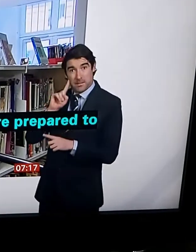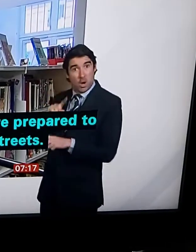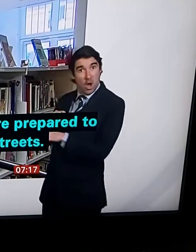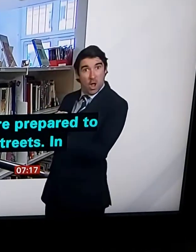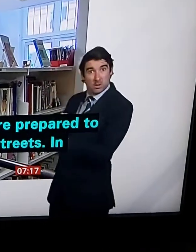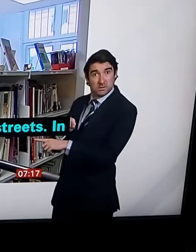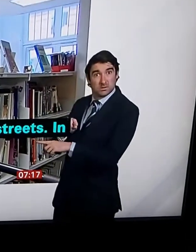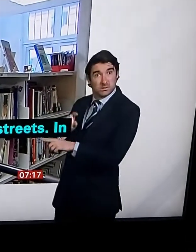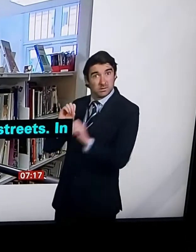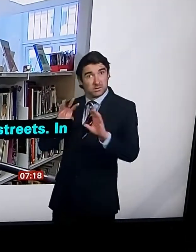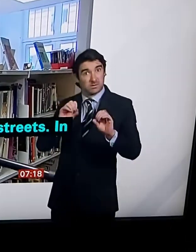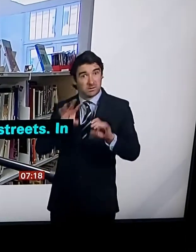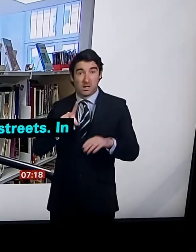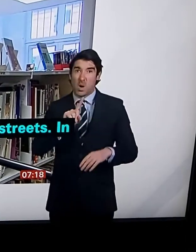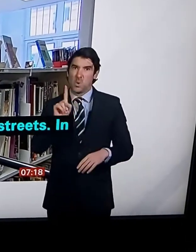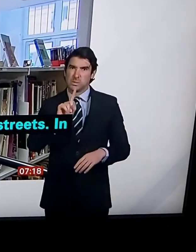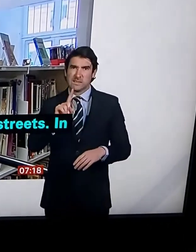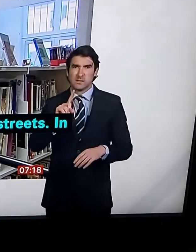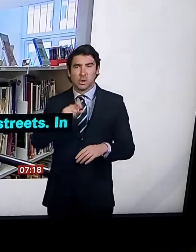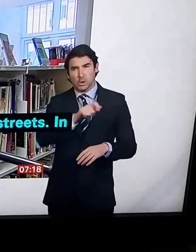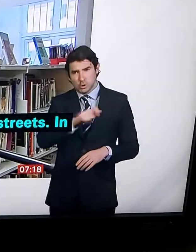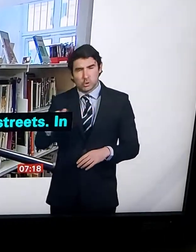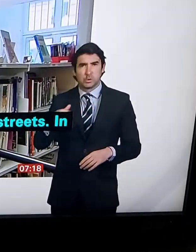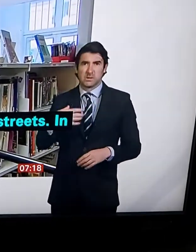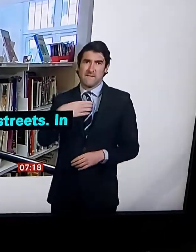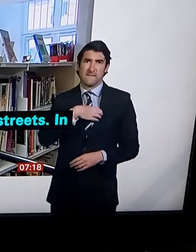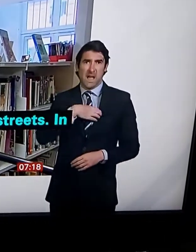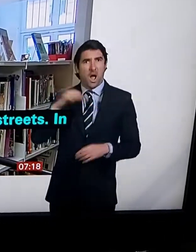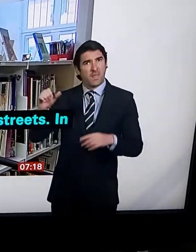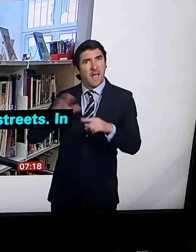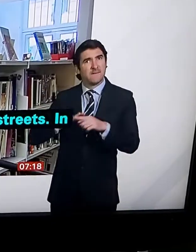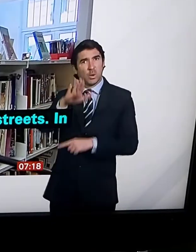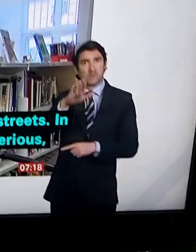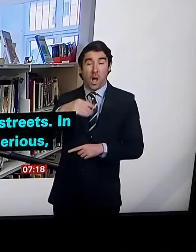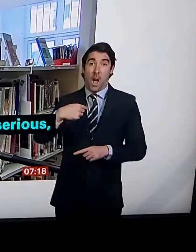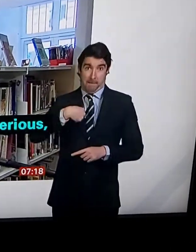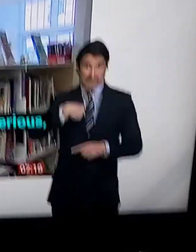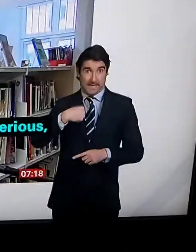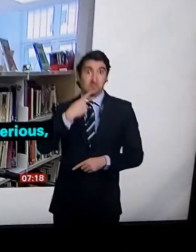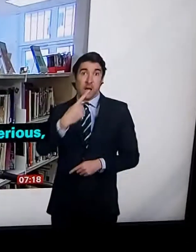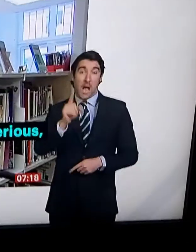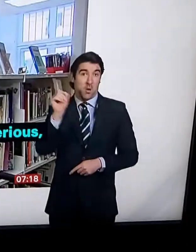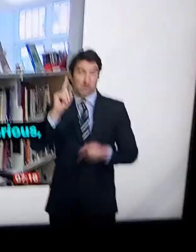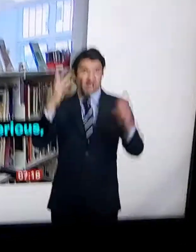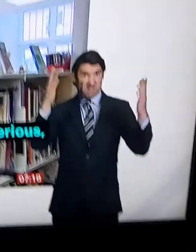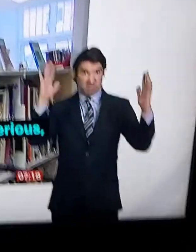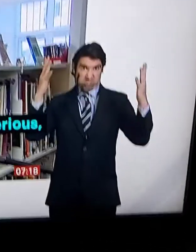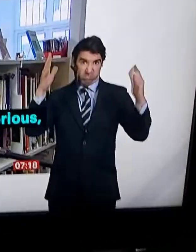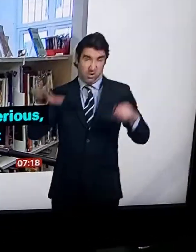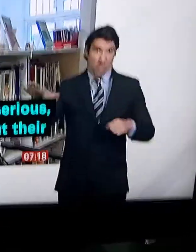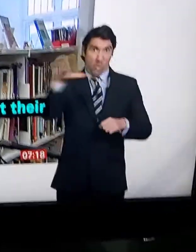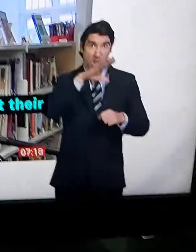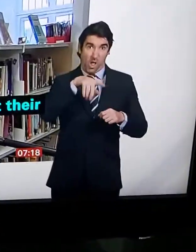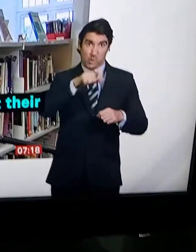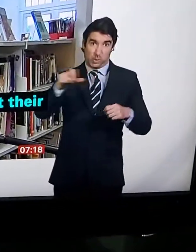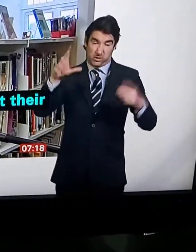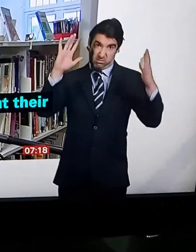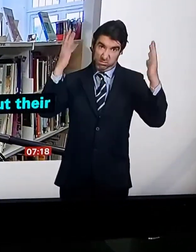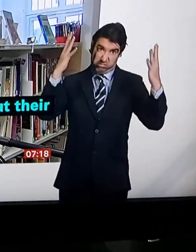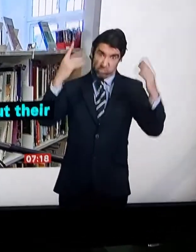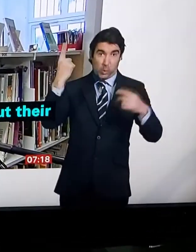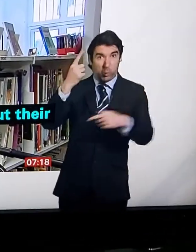and that's right that they've done that, actually, because it heaped the pressure on the government, and the government have had to do the U-turn. What I obviously am worried about